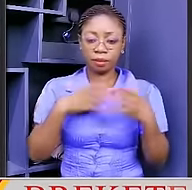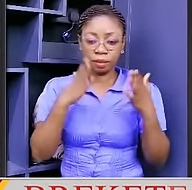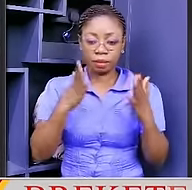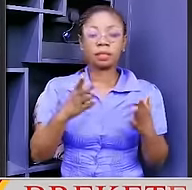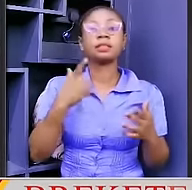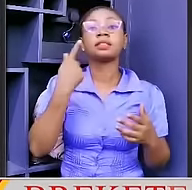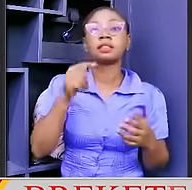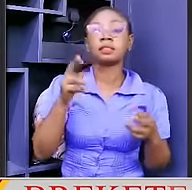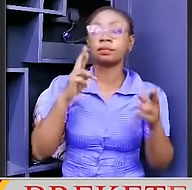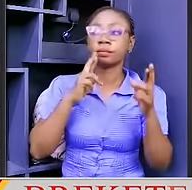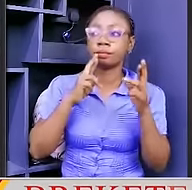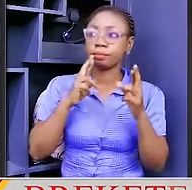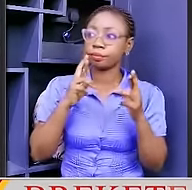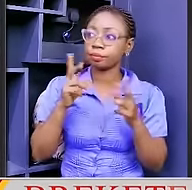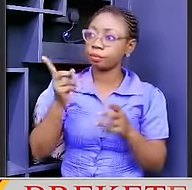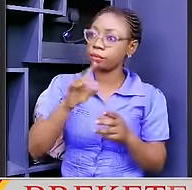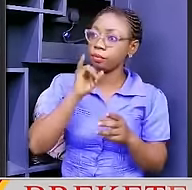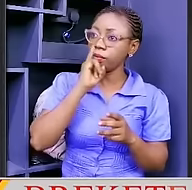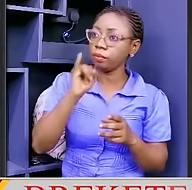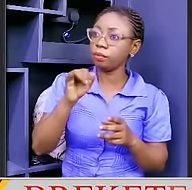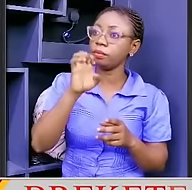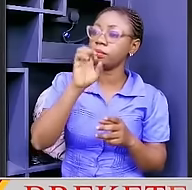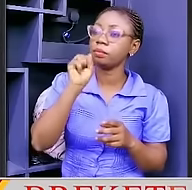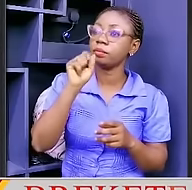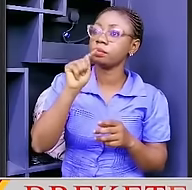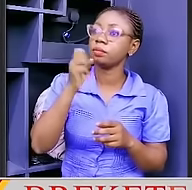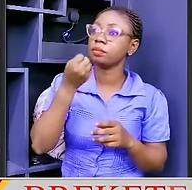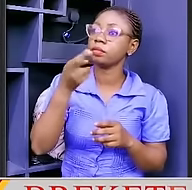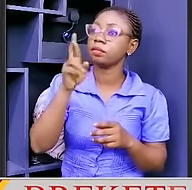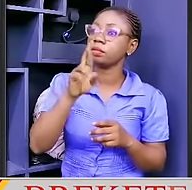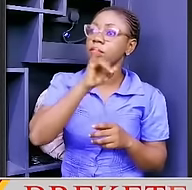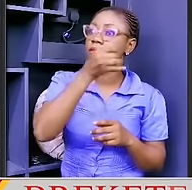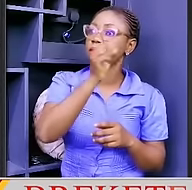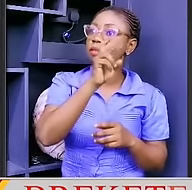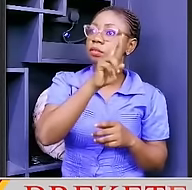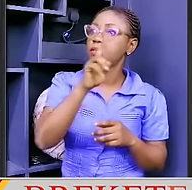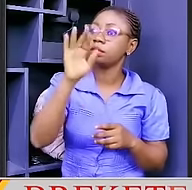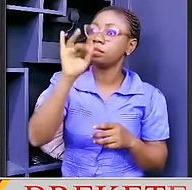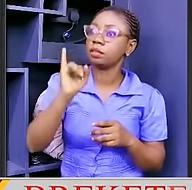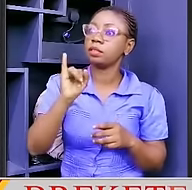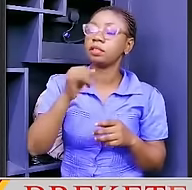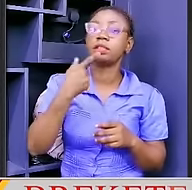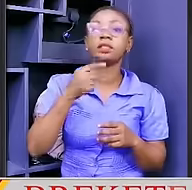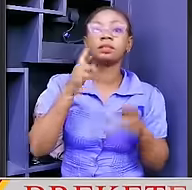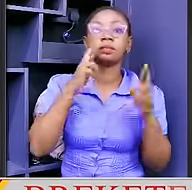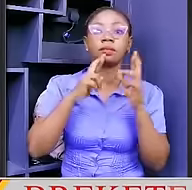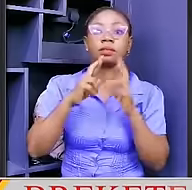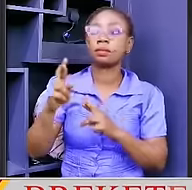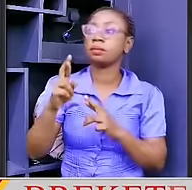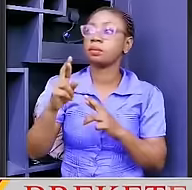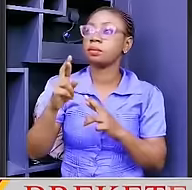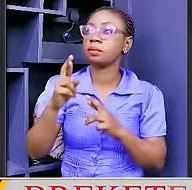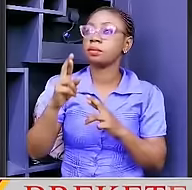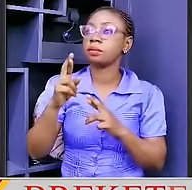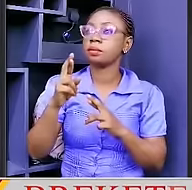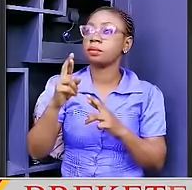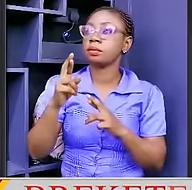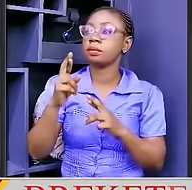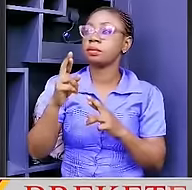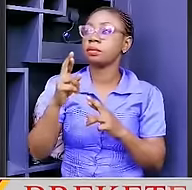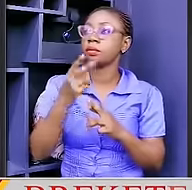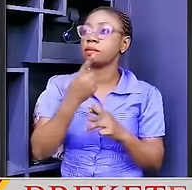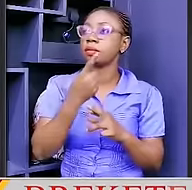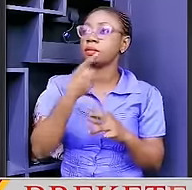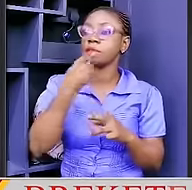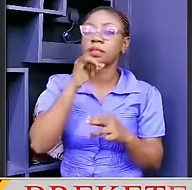the respondent. Where is Esther Jerry now? As then they mention your name, you go come and forward. And the respondent is Health and Human Service at Gariki. So